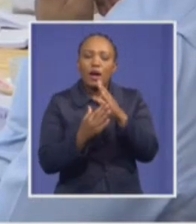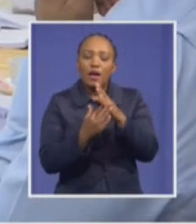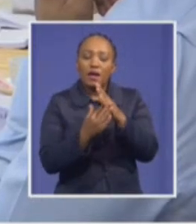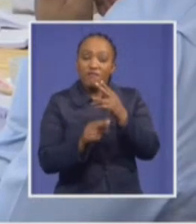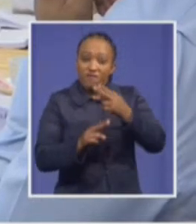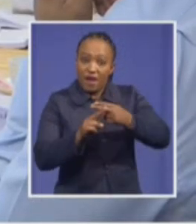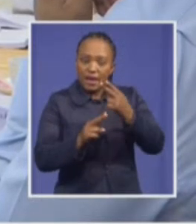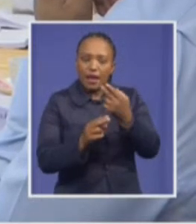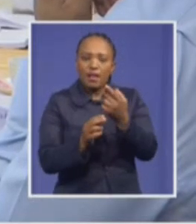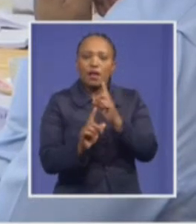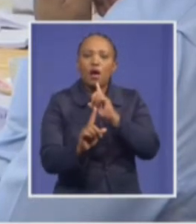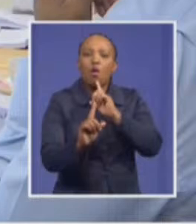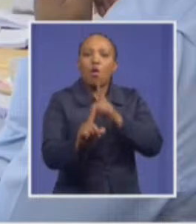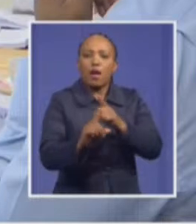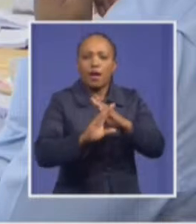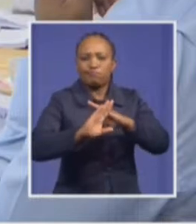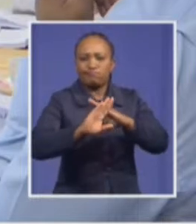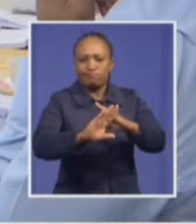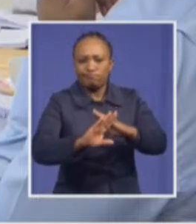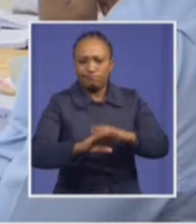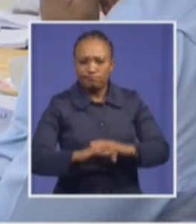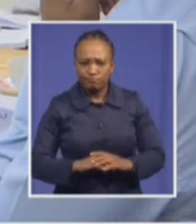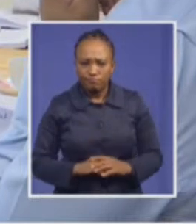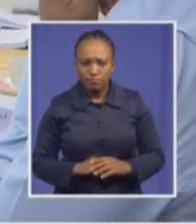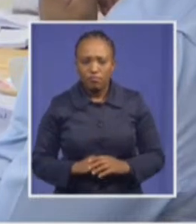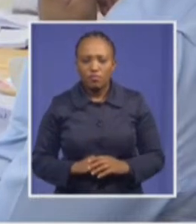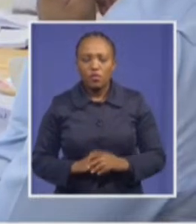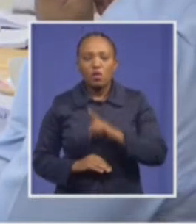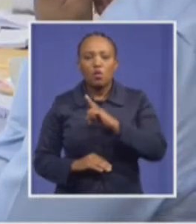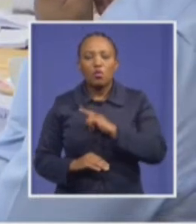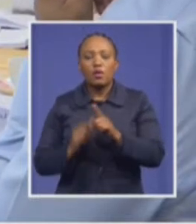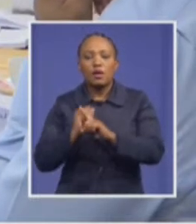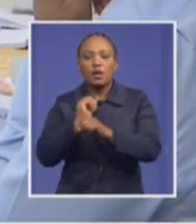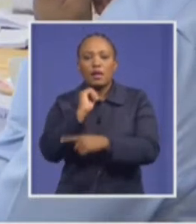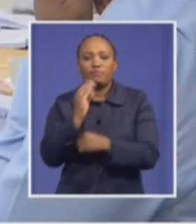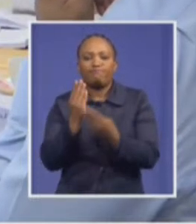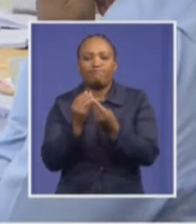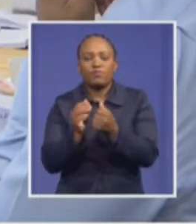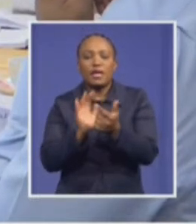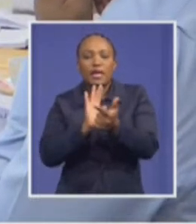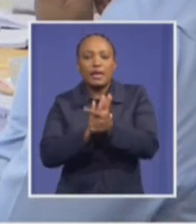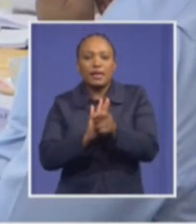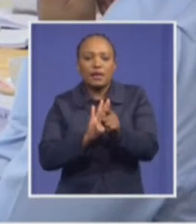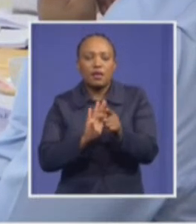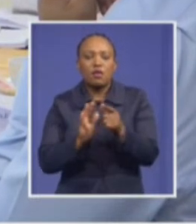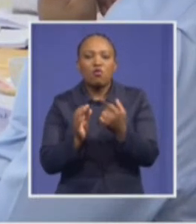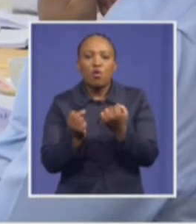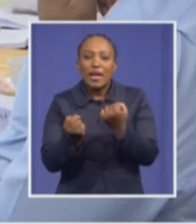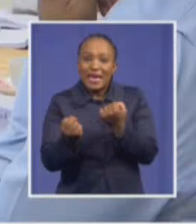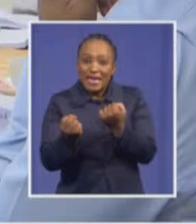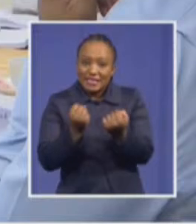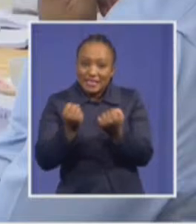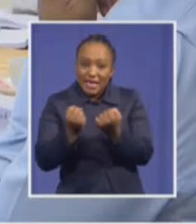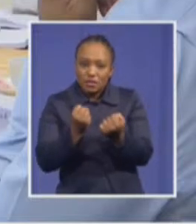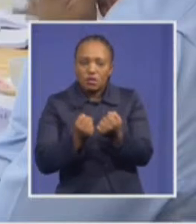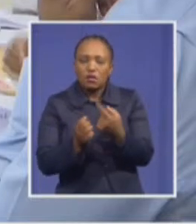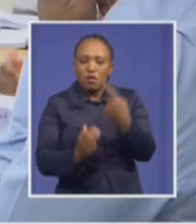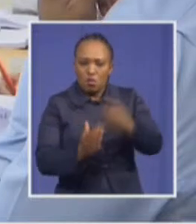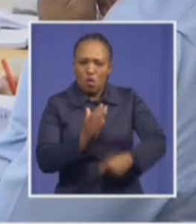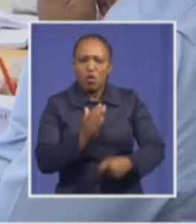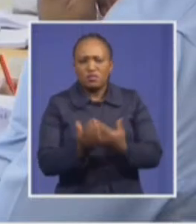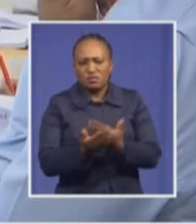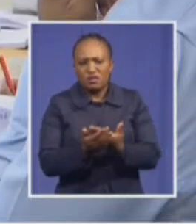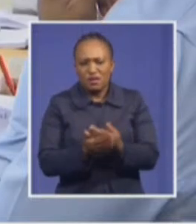This will enable us to resolve the legal dispute and avoid litigation costs. This cause of action will not